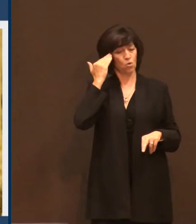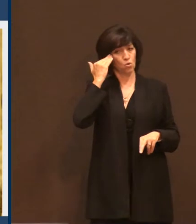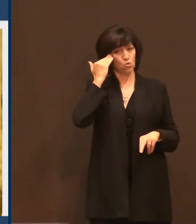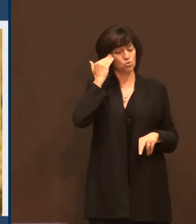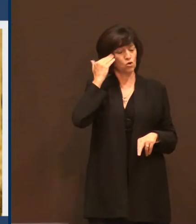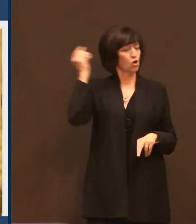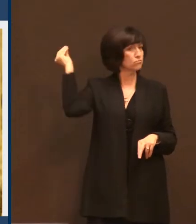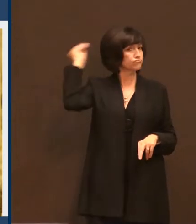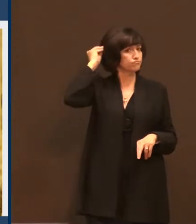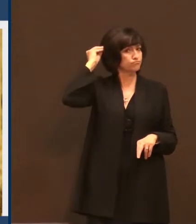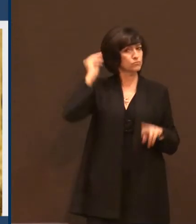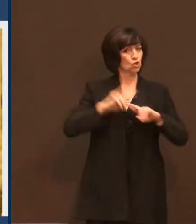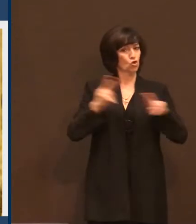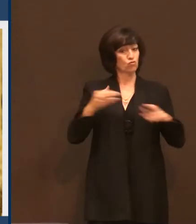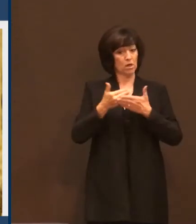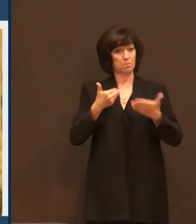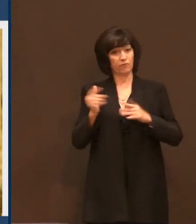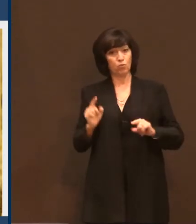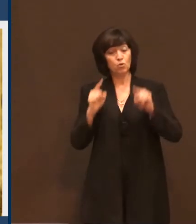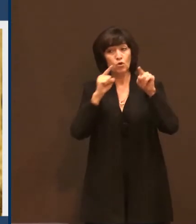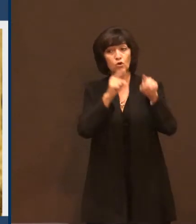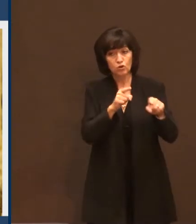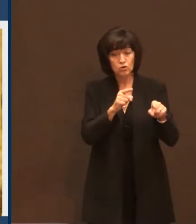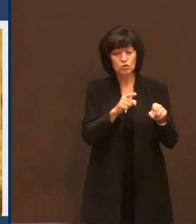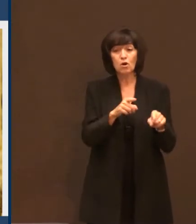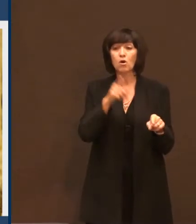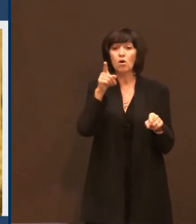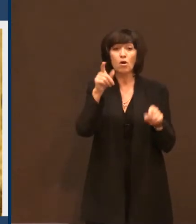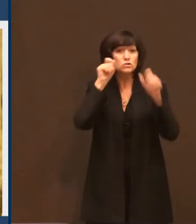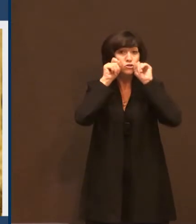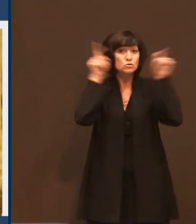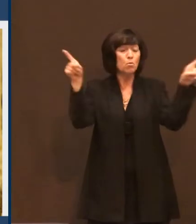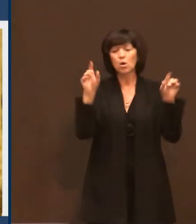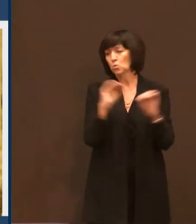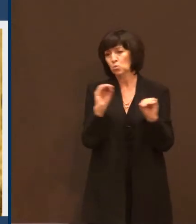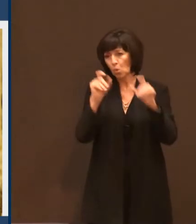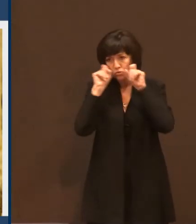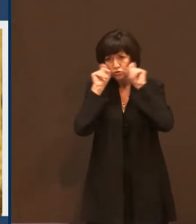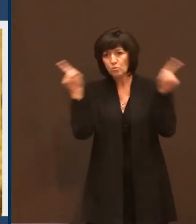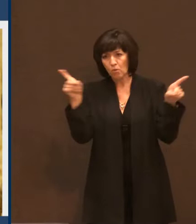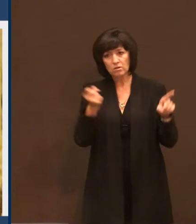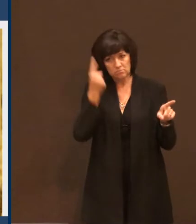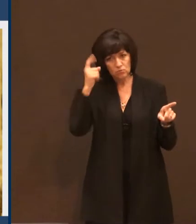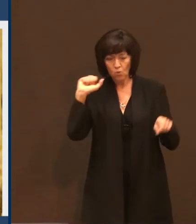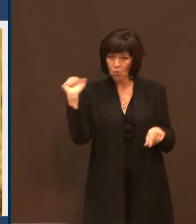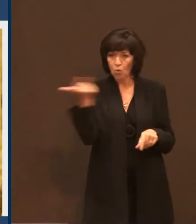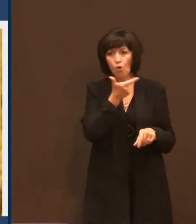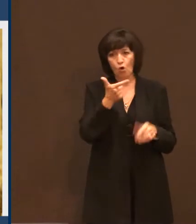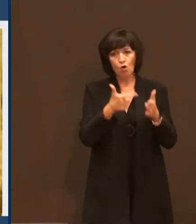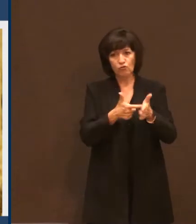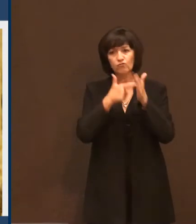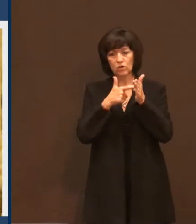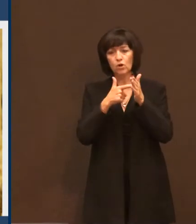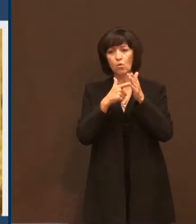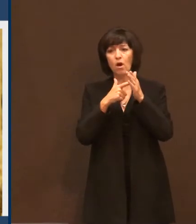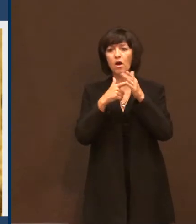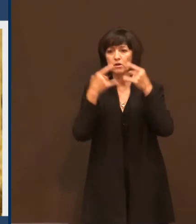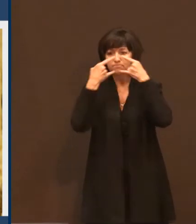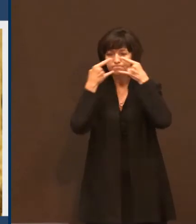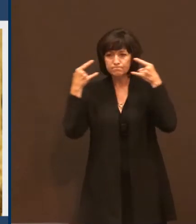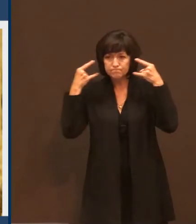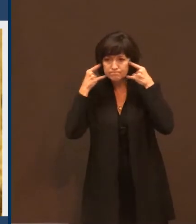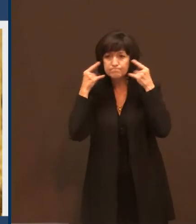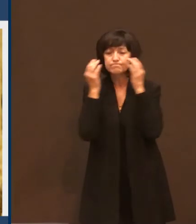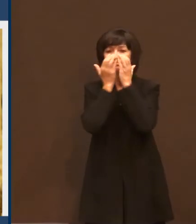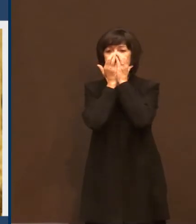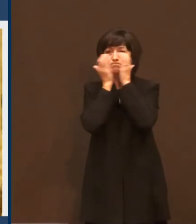social distancing will be challenging at the state fair, that everyone will be required to wear a face covering while they